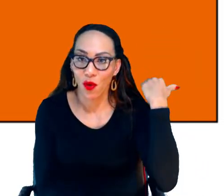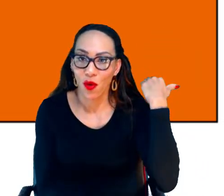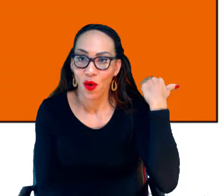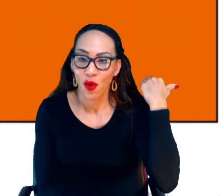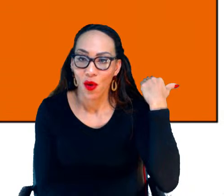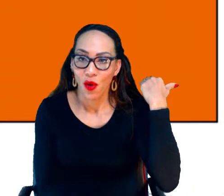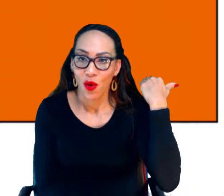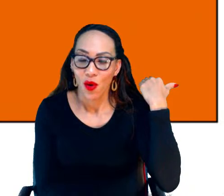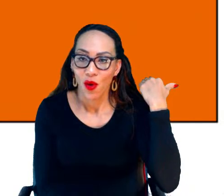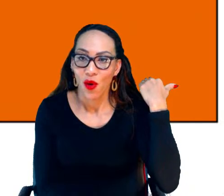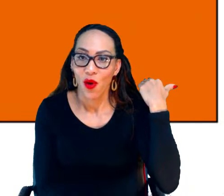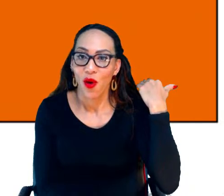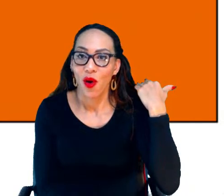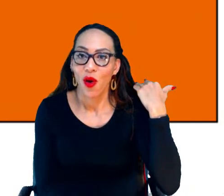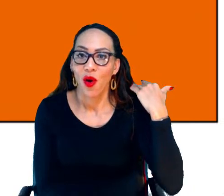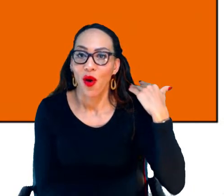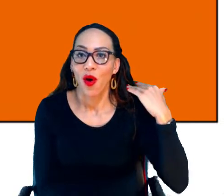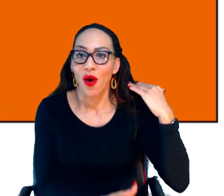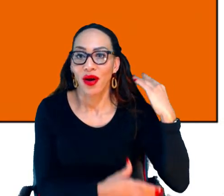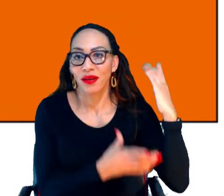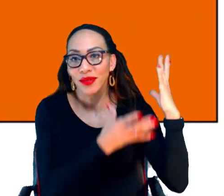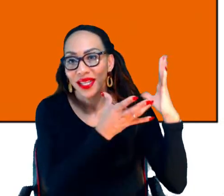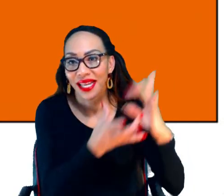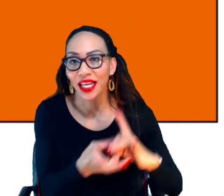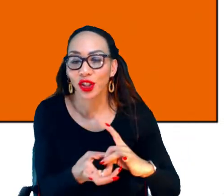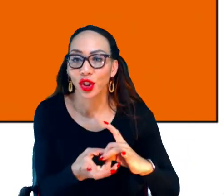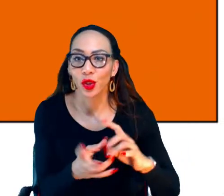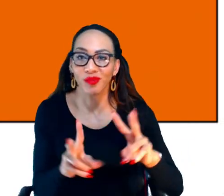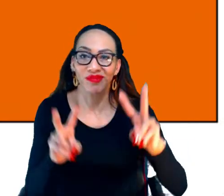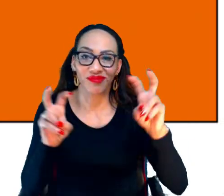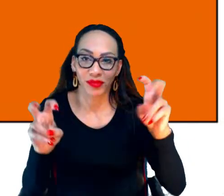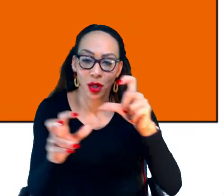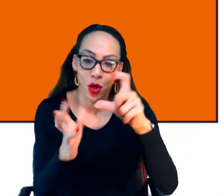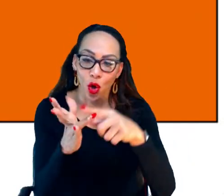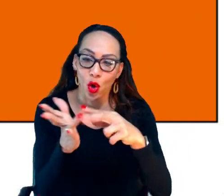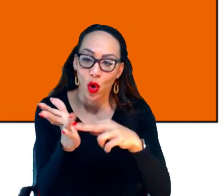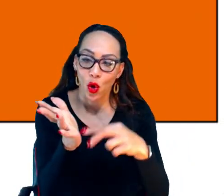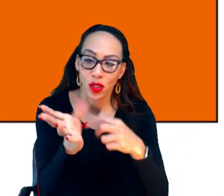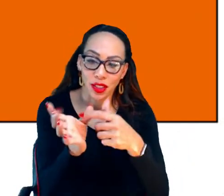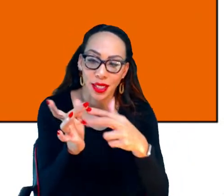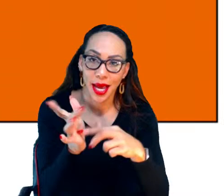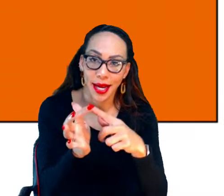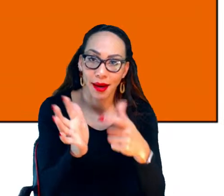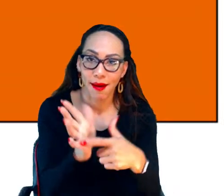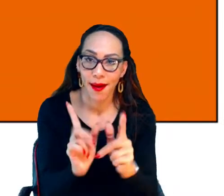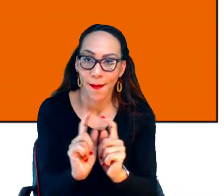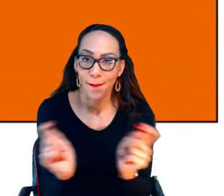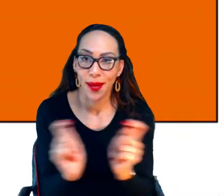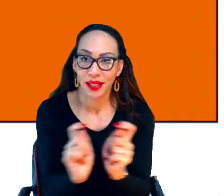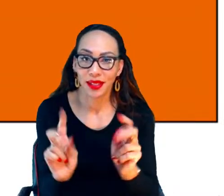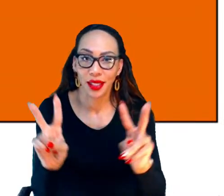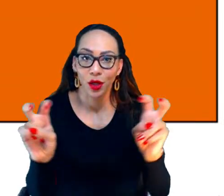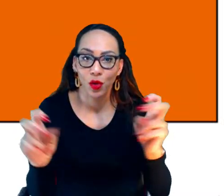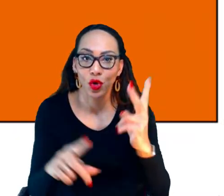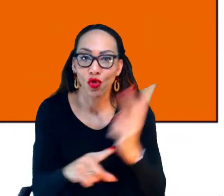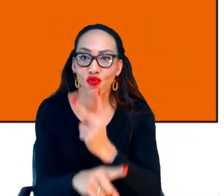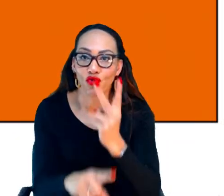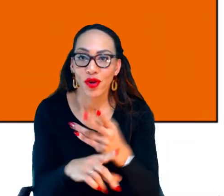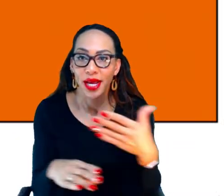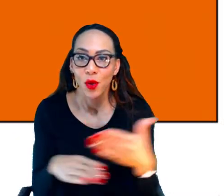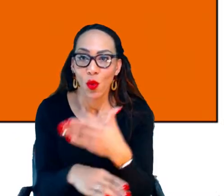year, which was called Reworking Technology. The work began during lockdown.